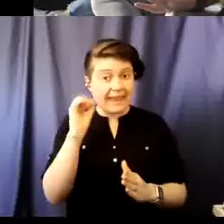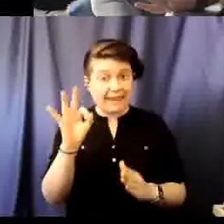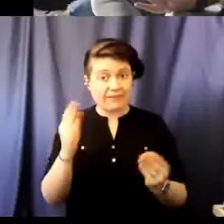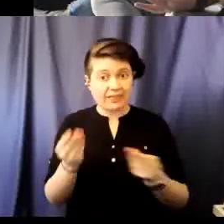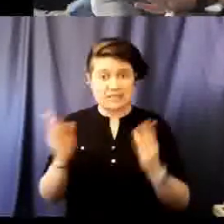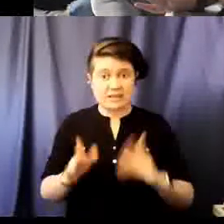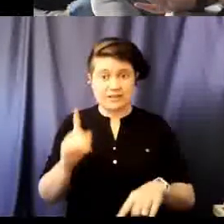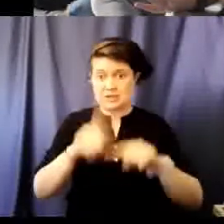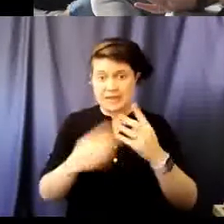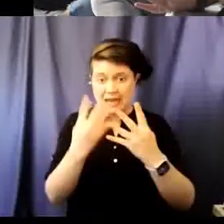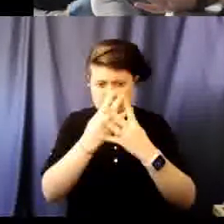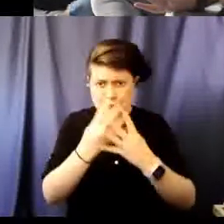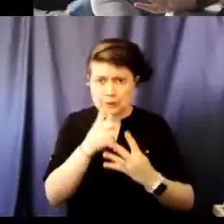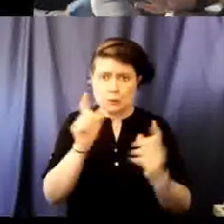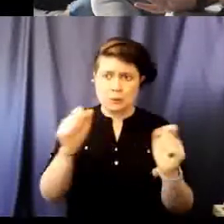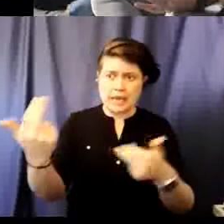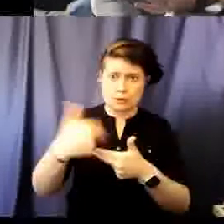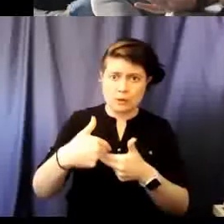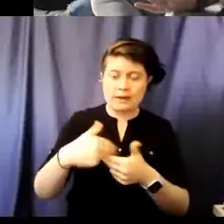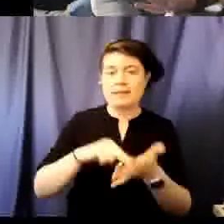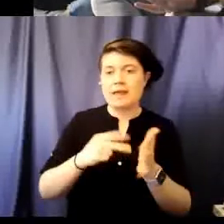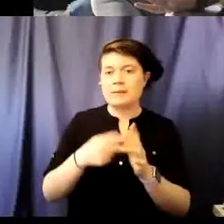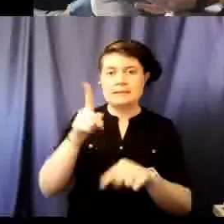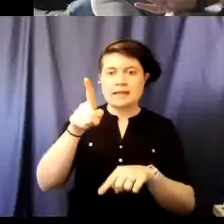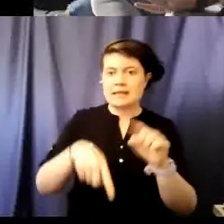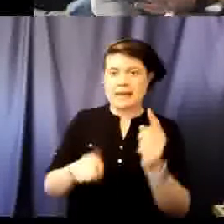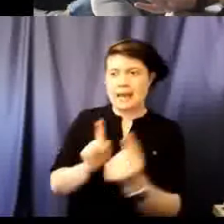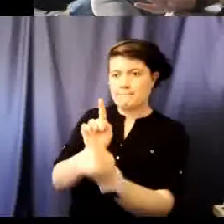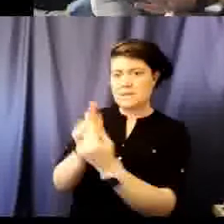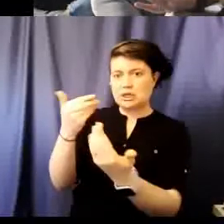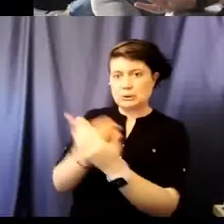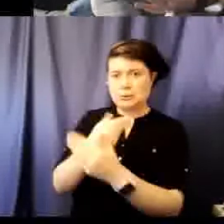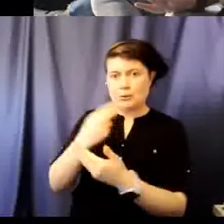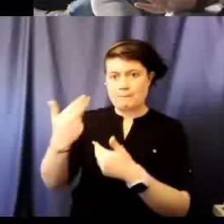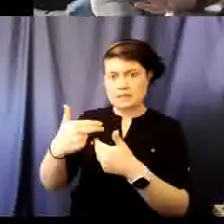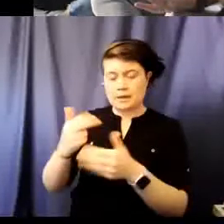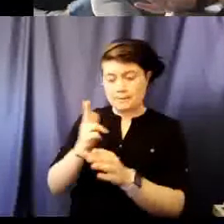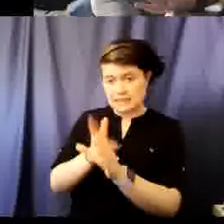survivors, they won't be able to meet new participants or prepare them